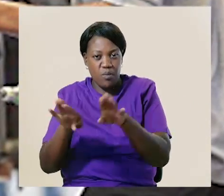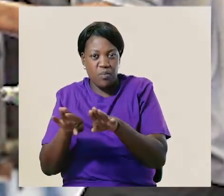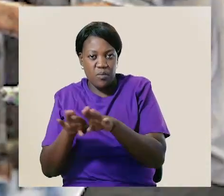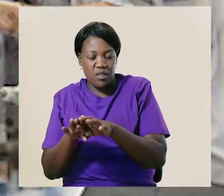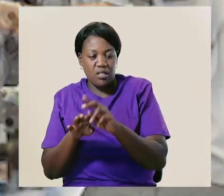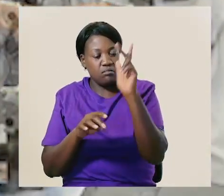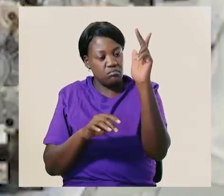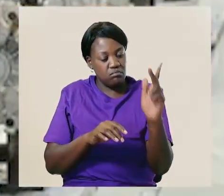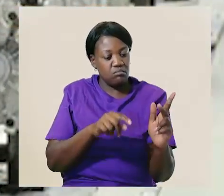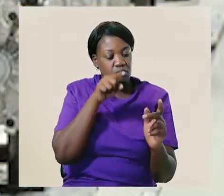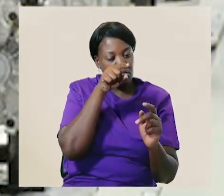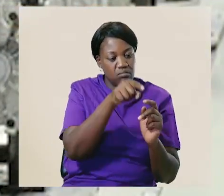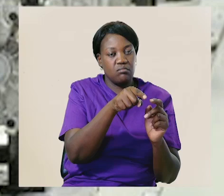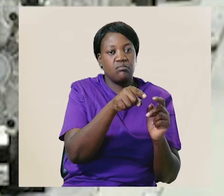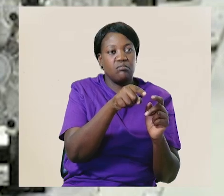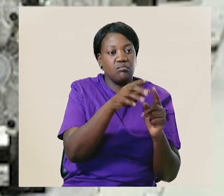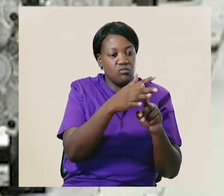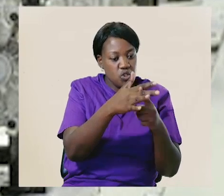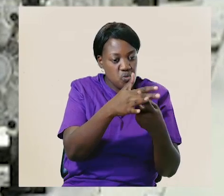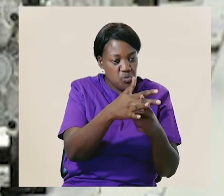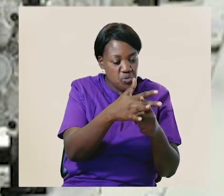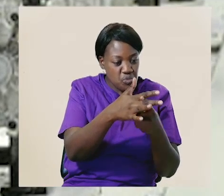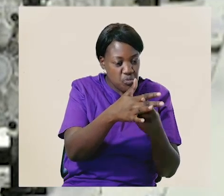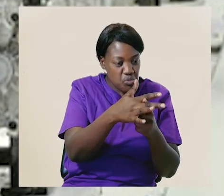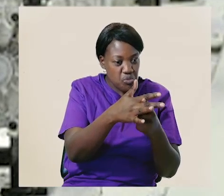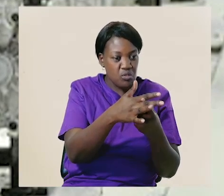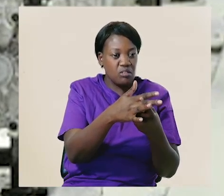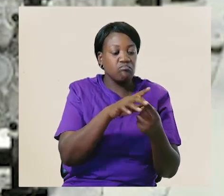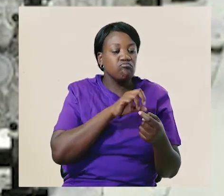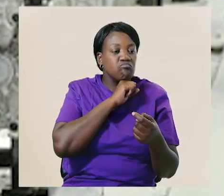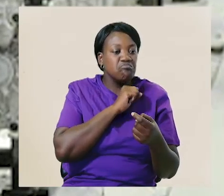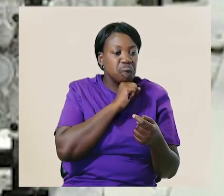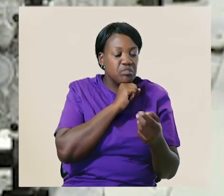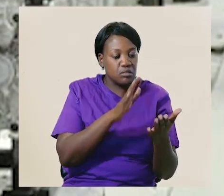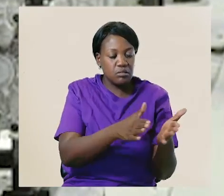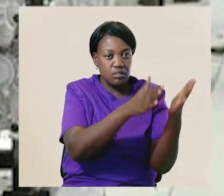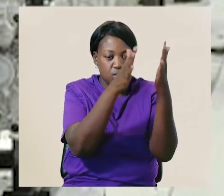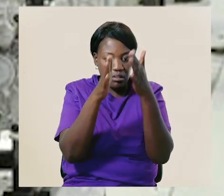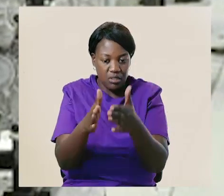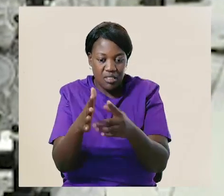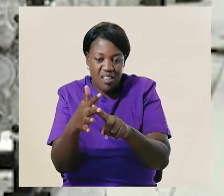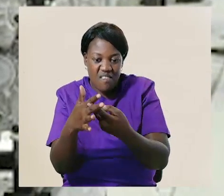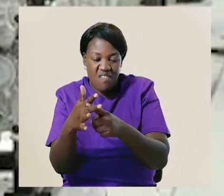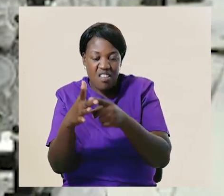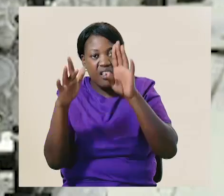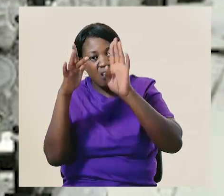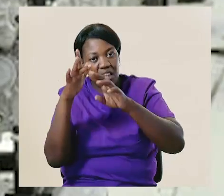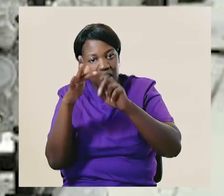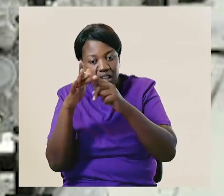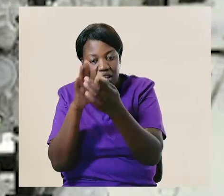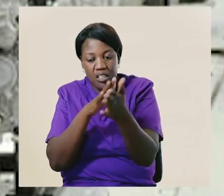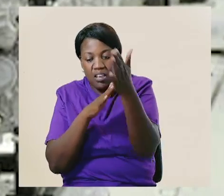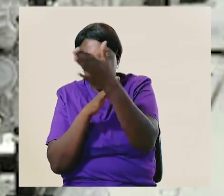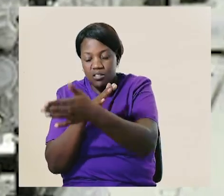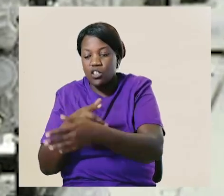one worker specializes in assembling the parts of the engine. The next one fixes the windows, and the next